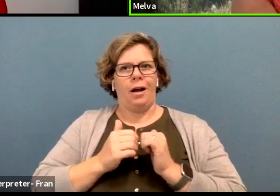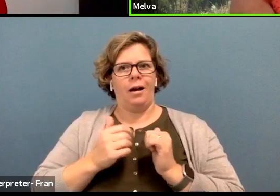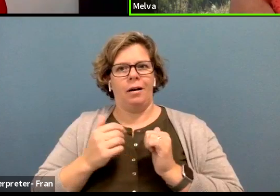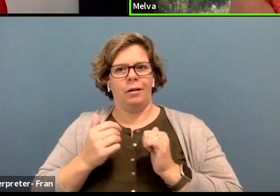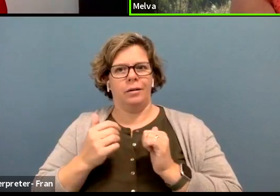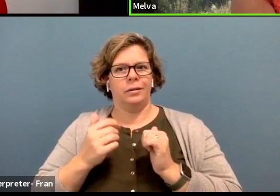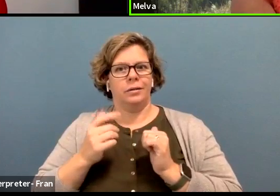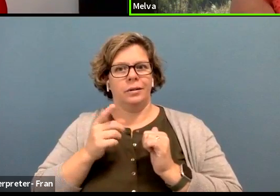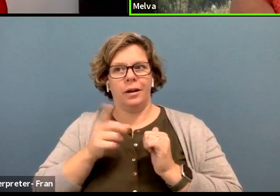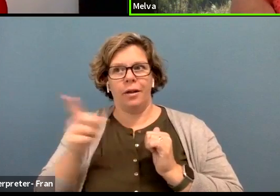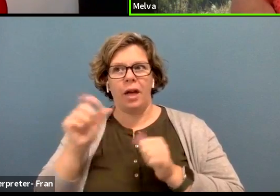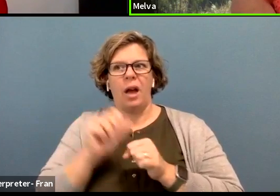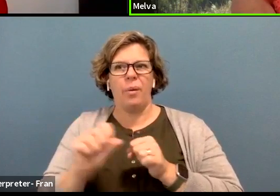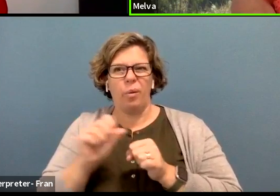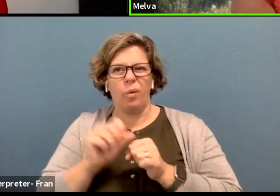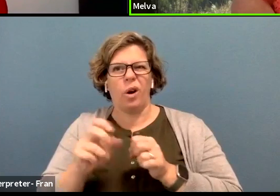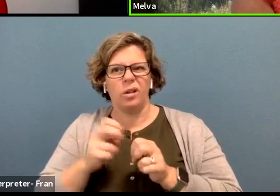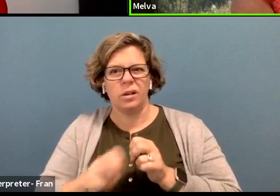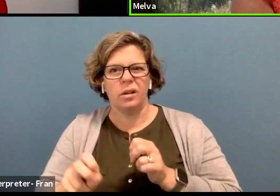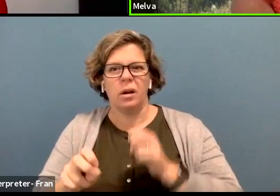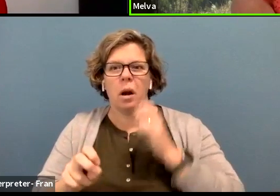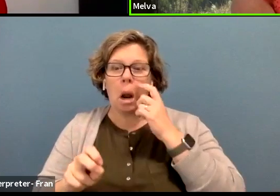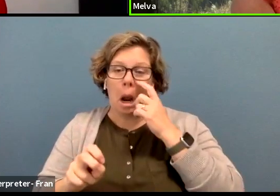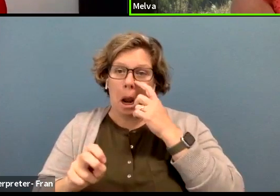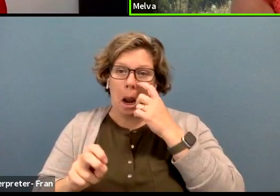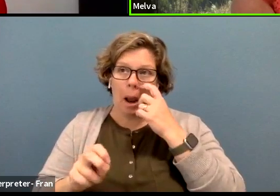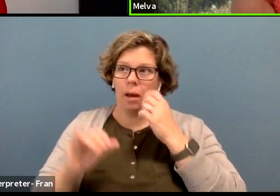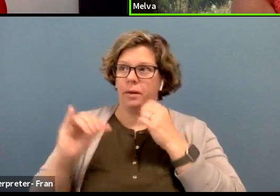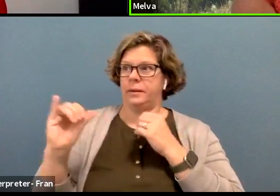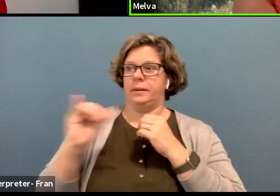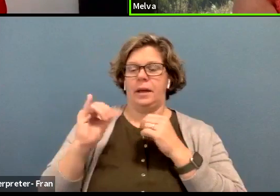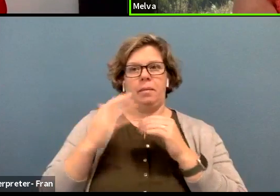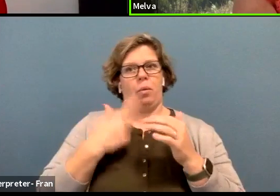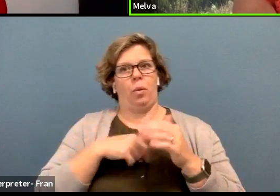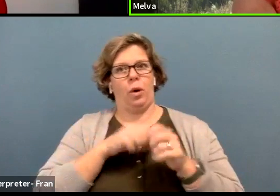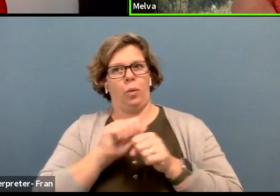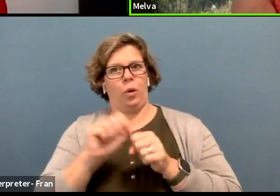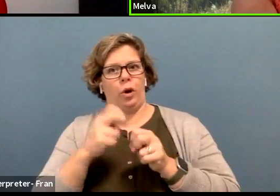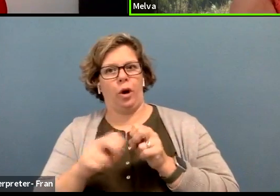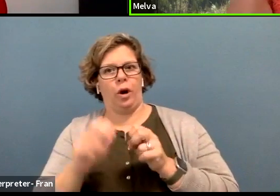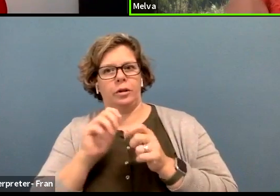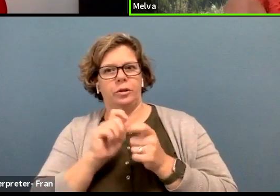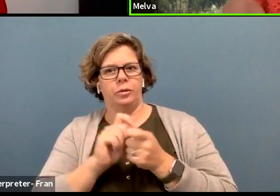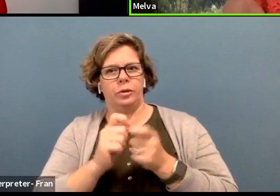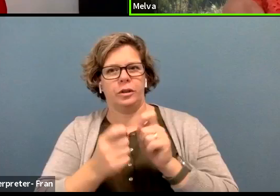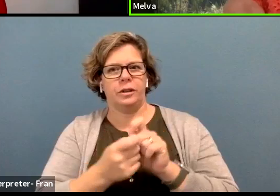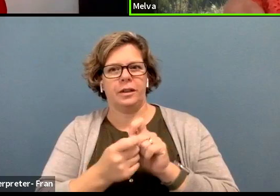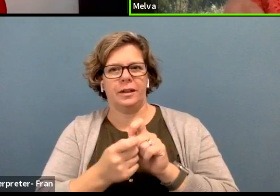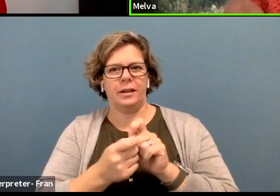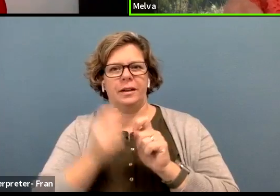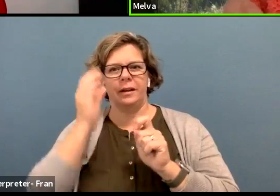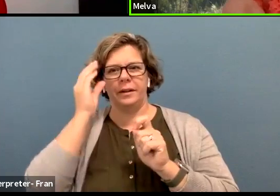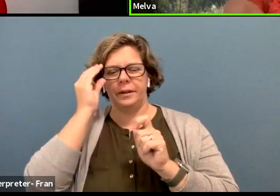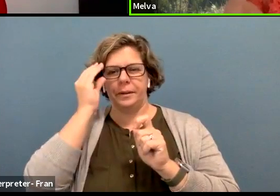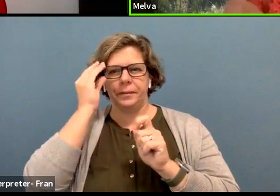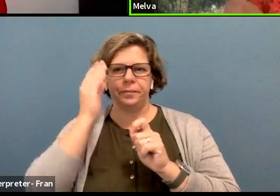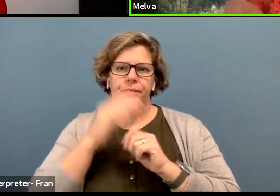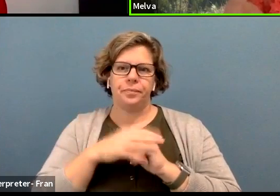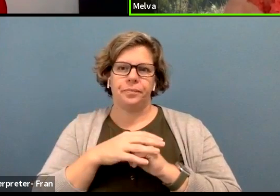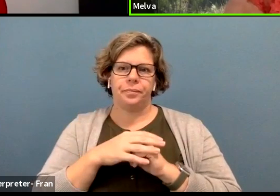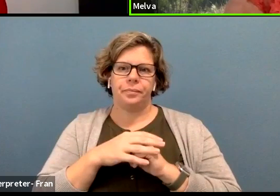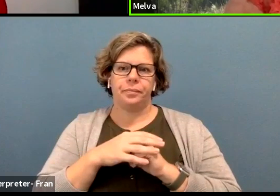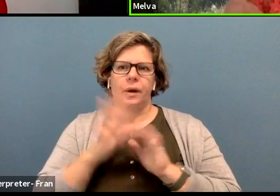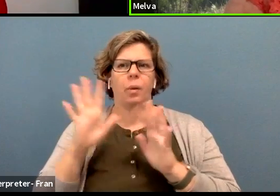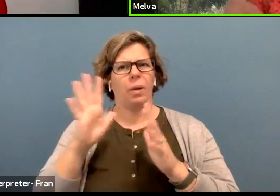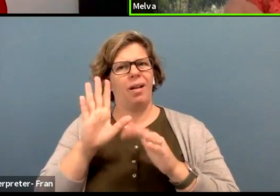they worked hard. And so as we work hard to make changes, how that all just kind of changes our future. And